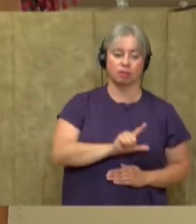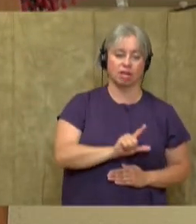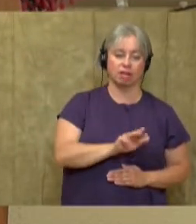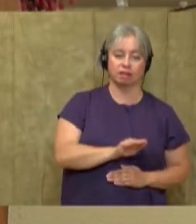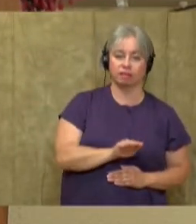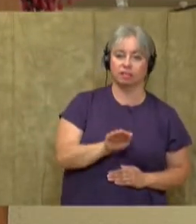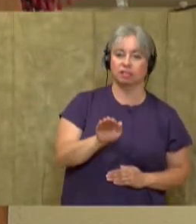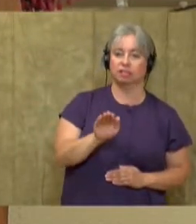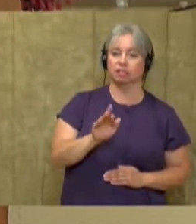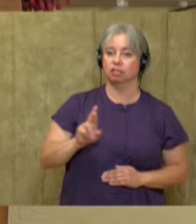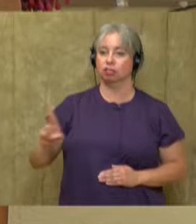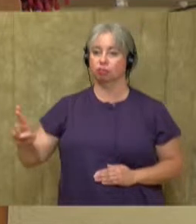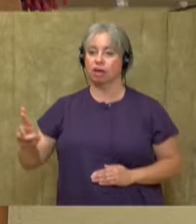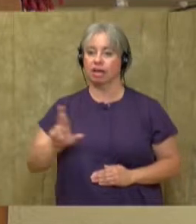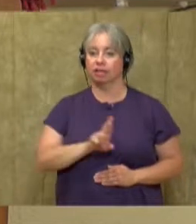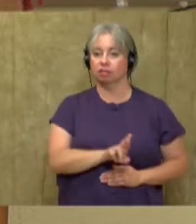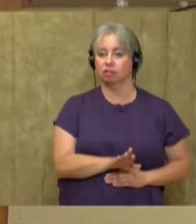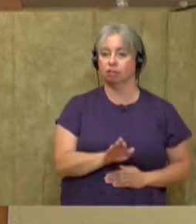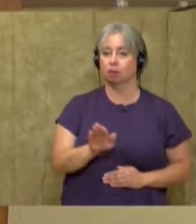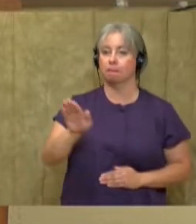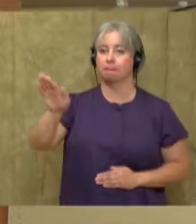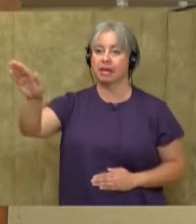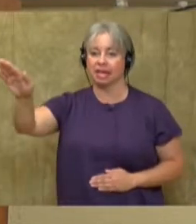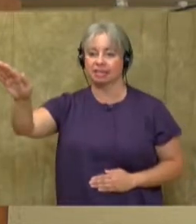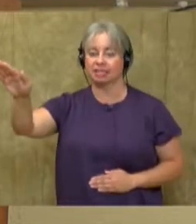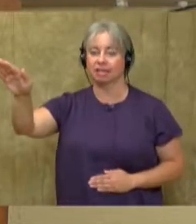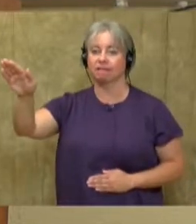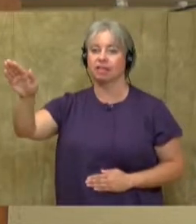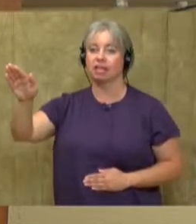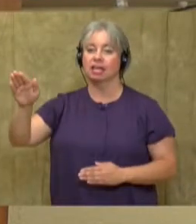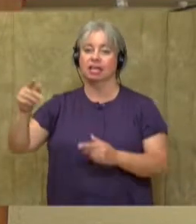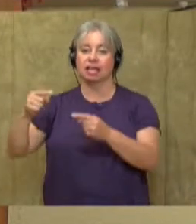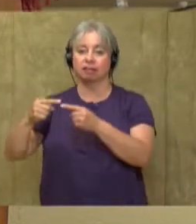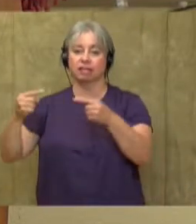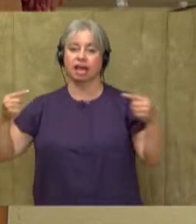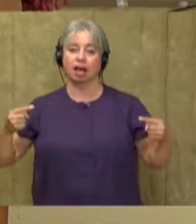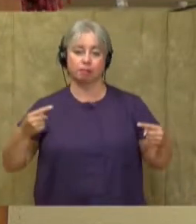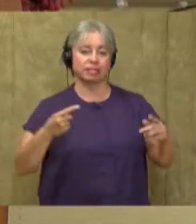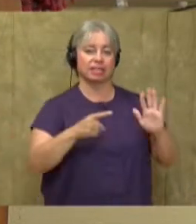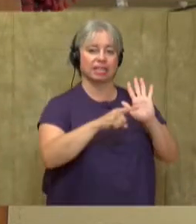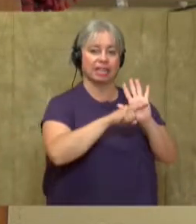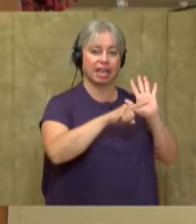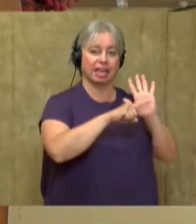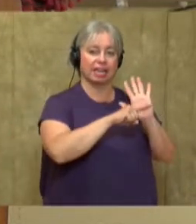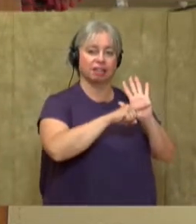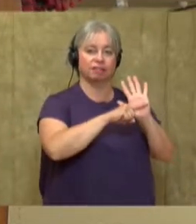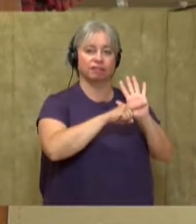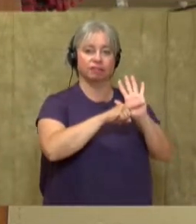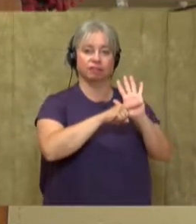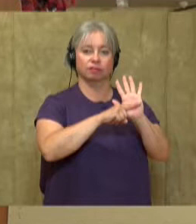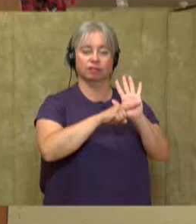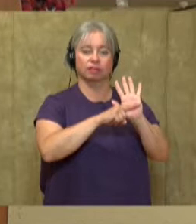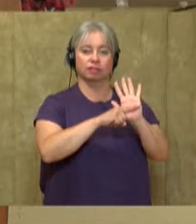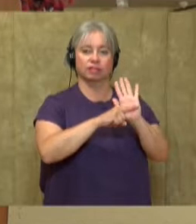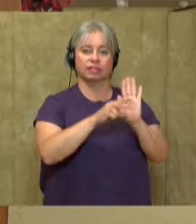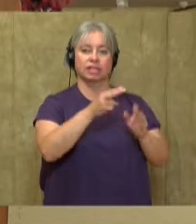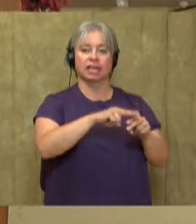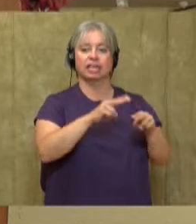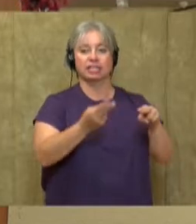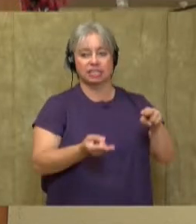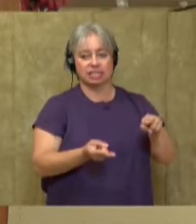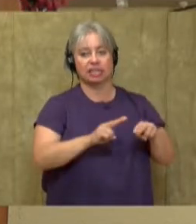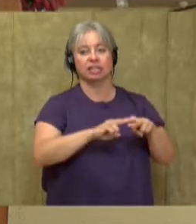would be a positive association. Where the negative association from left to right, it decreases,